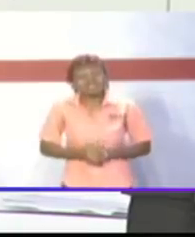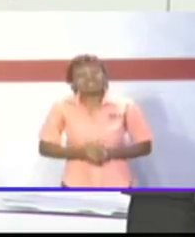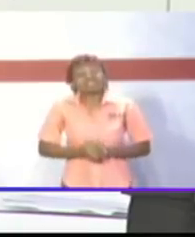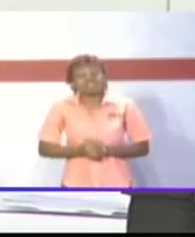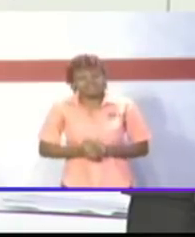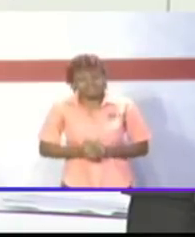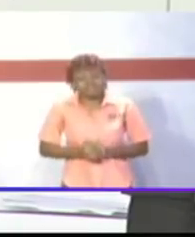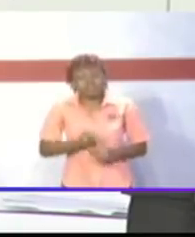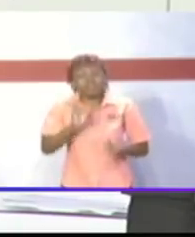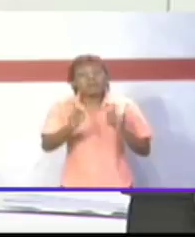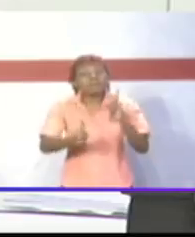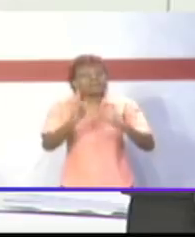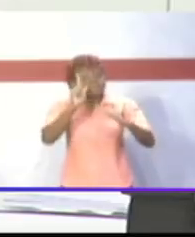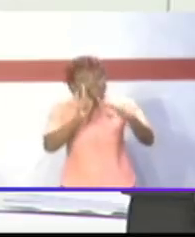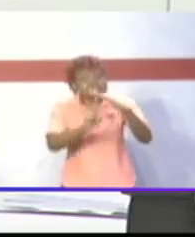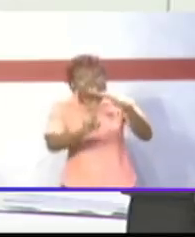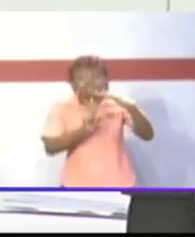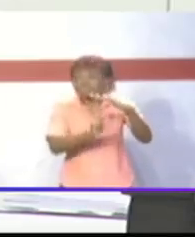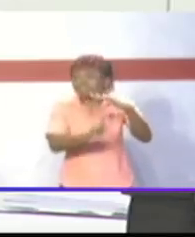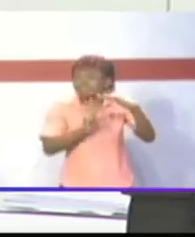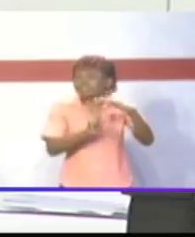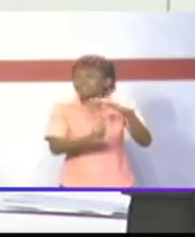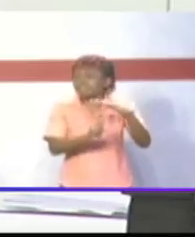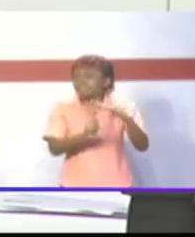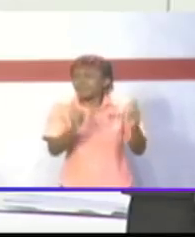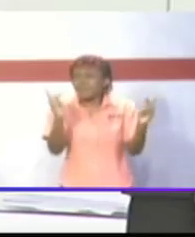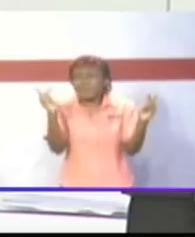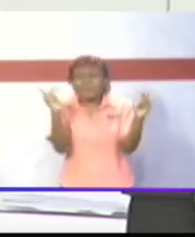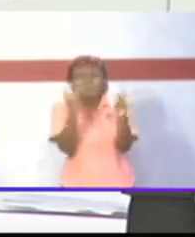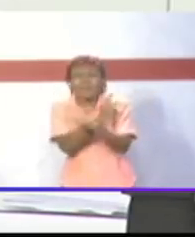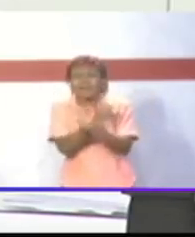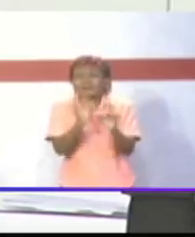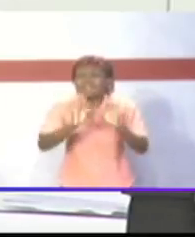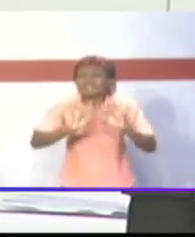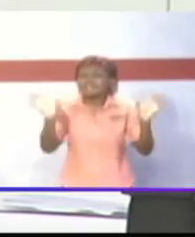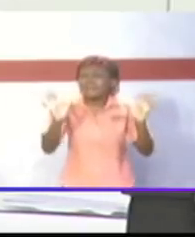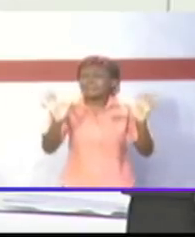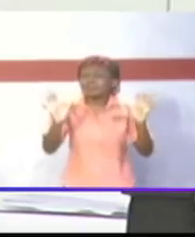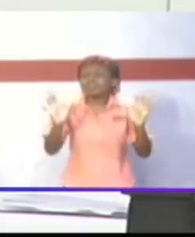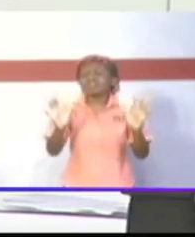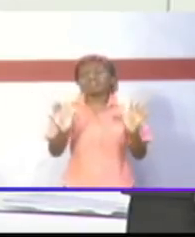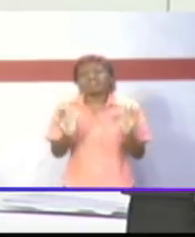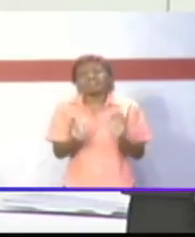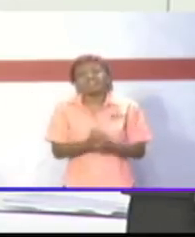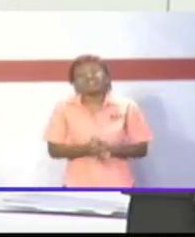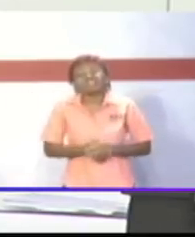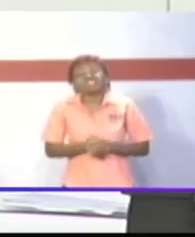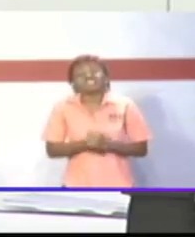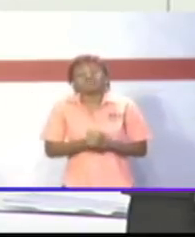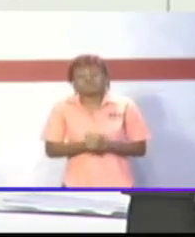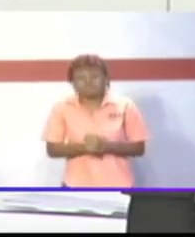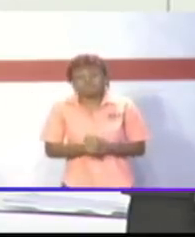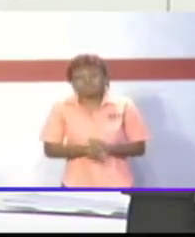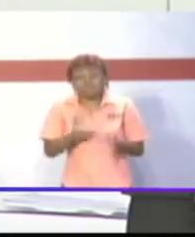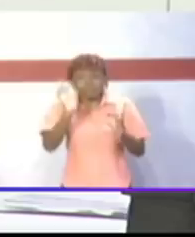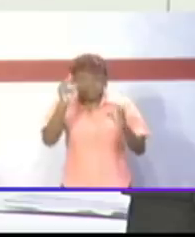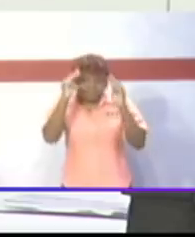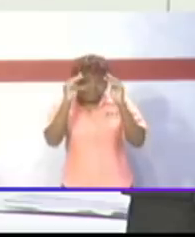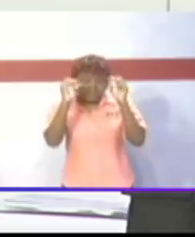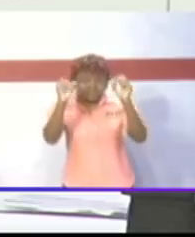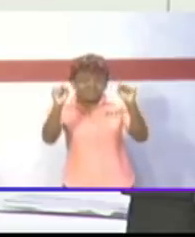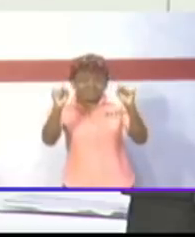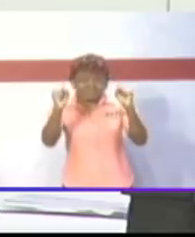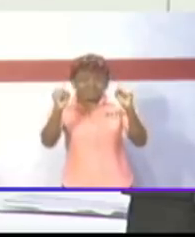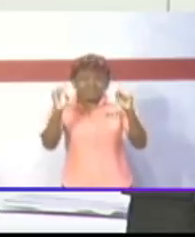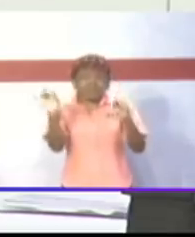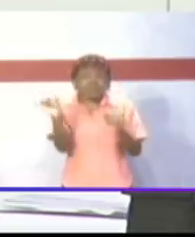physicians, as well as all of our parallel healthcare system specialists, who the Honorable Minister and myself speak to on a daily basis,